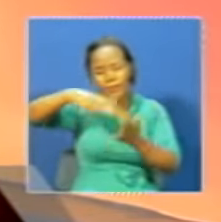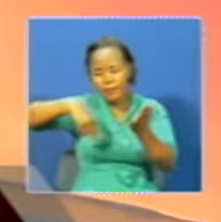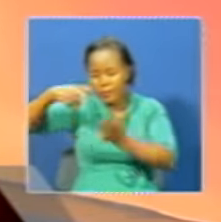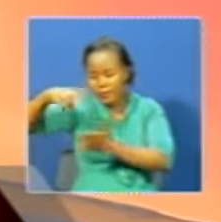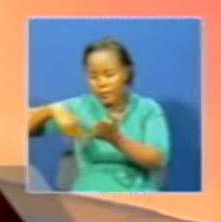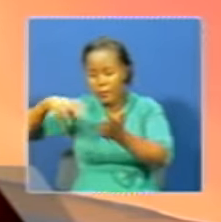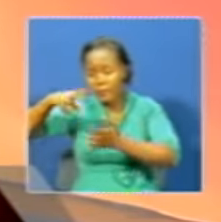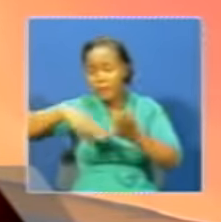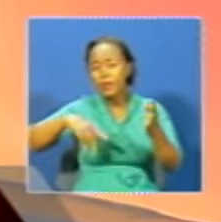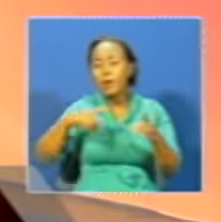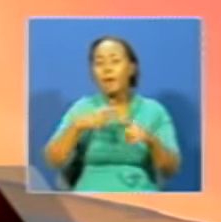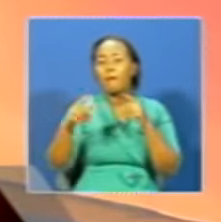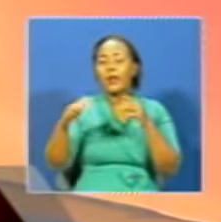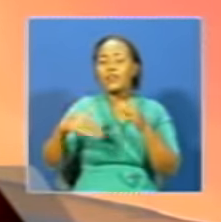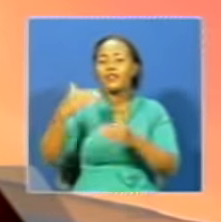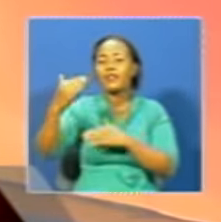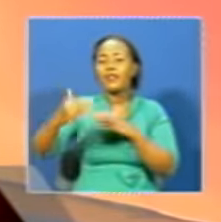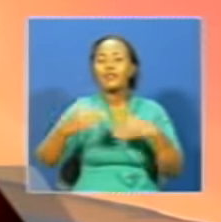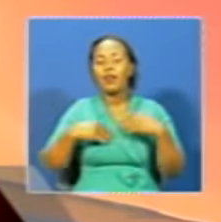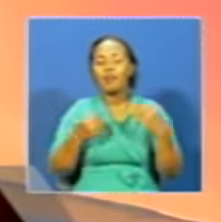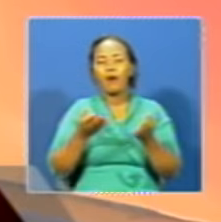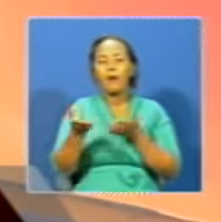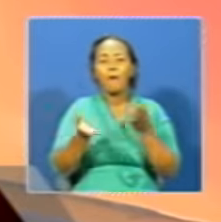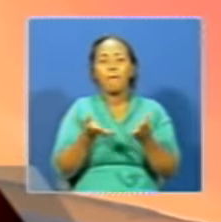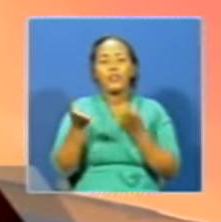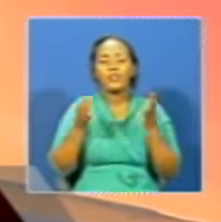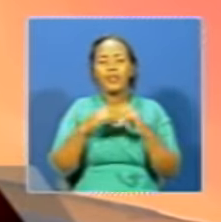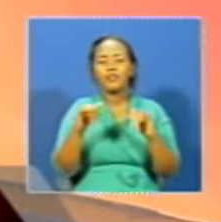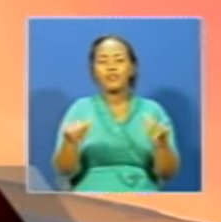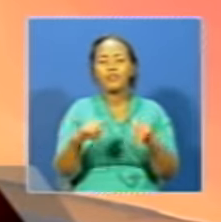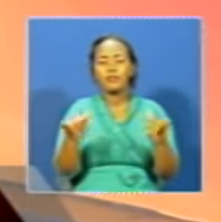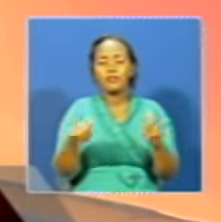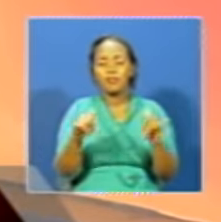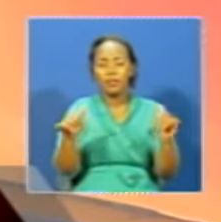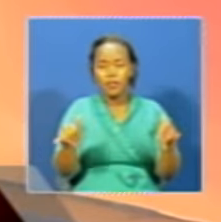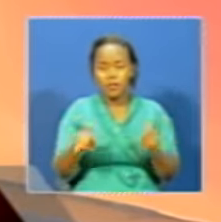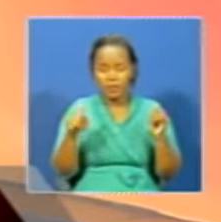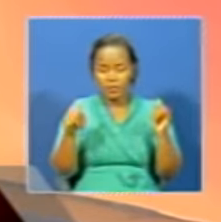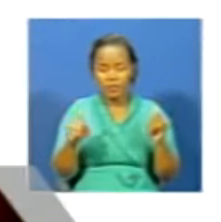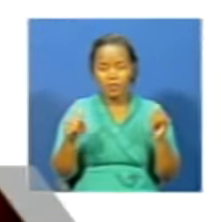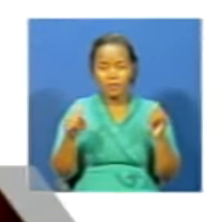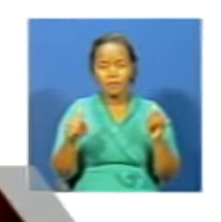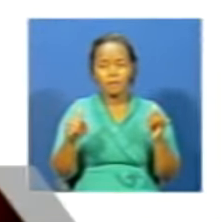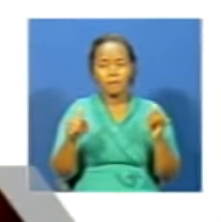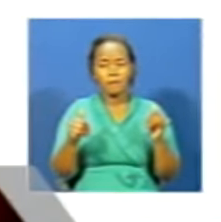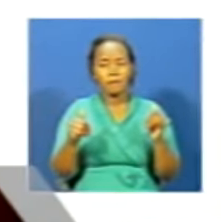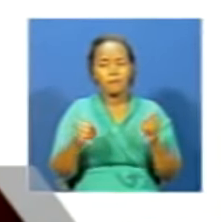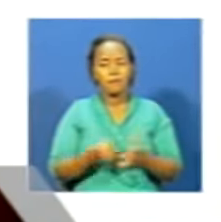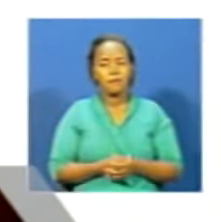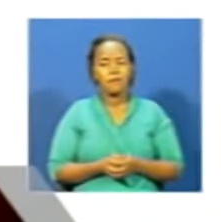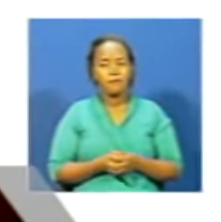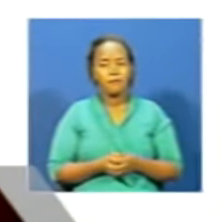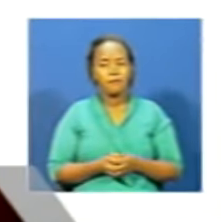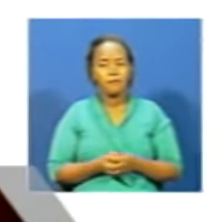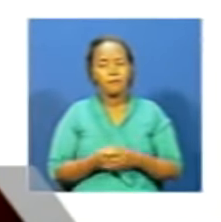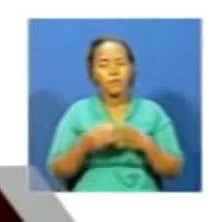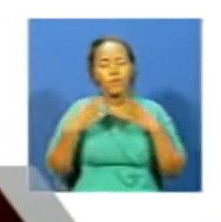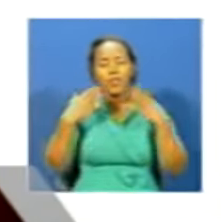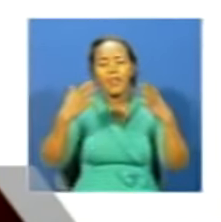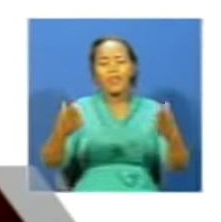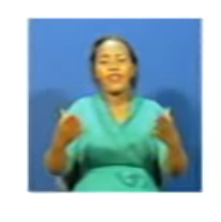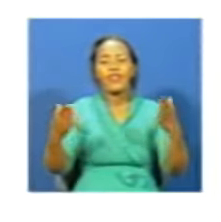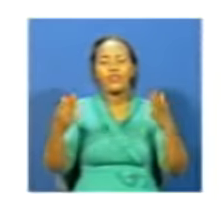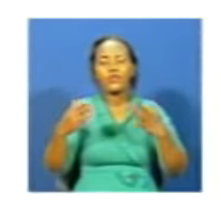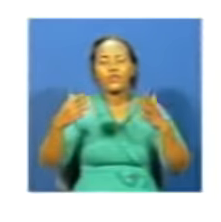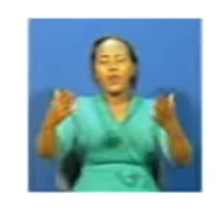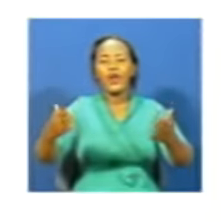up with the day's business, Cynthia Nyamai on the other side. Cynthia. Thank you, Tom. Welcome